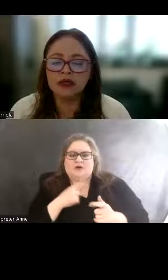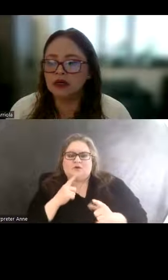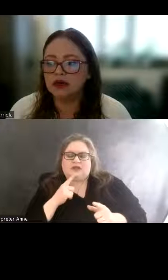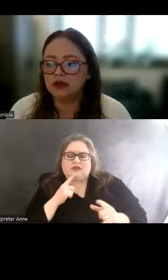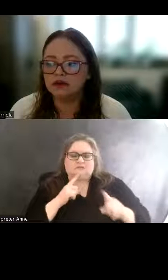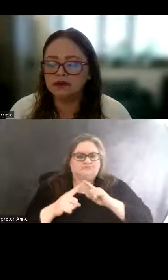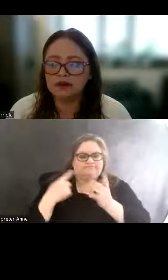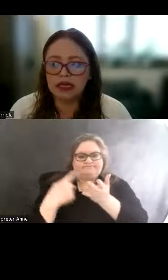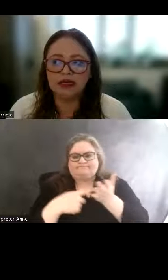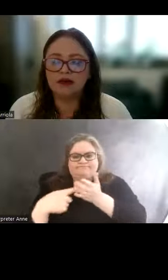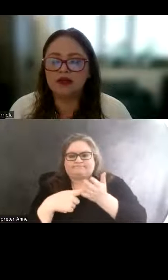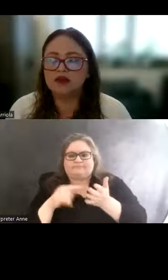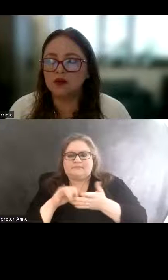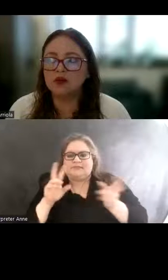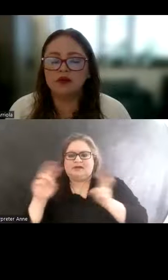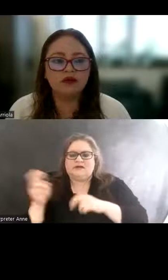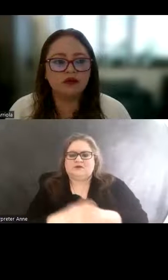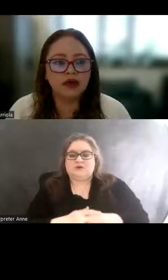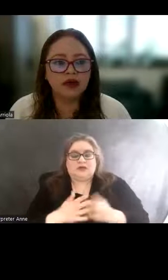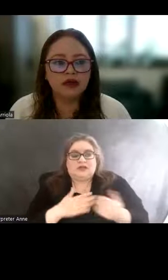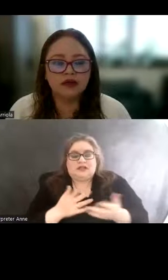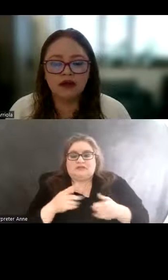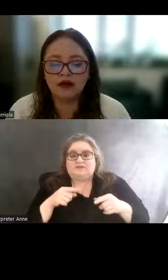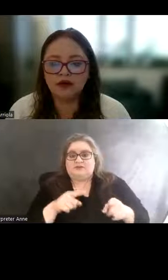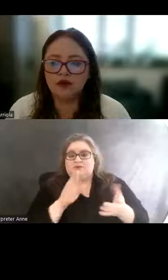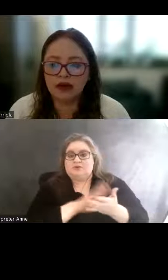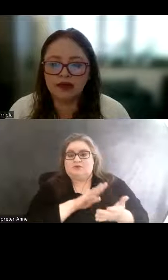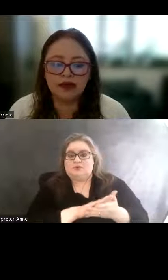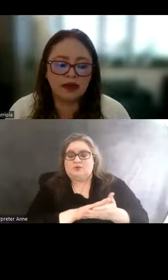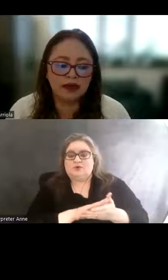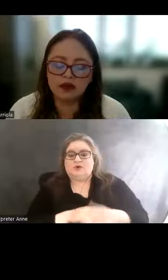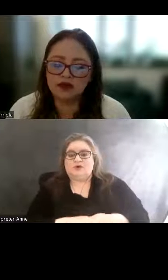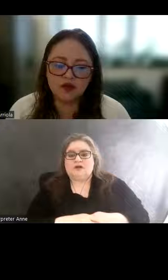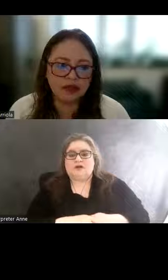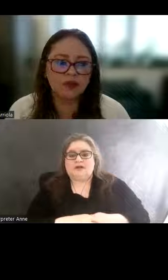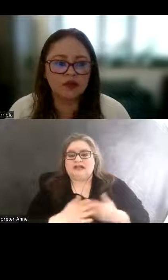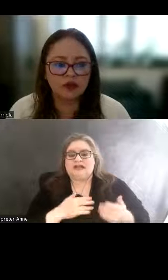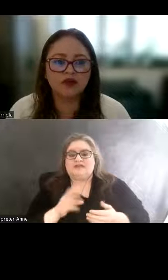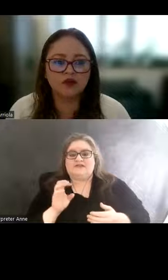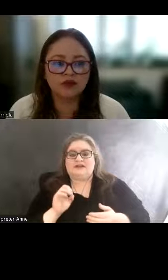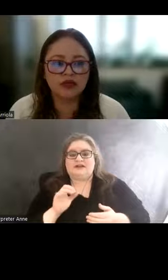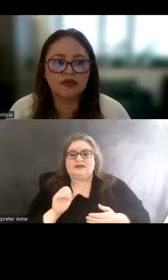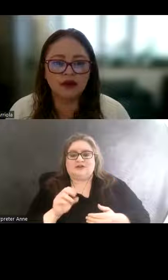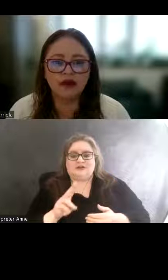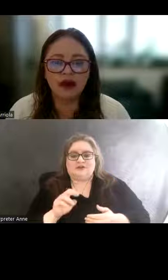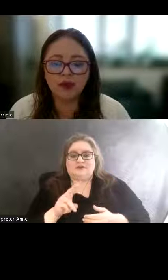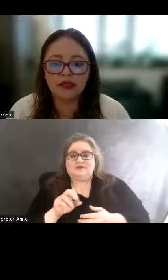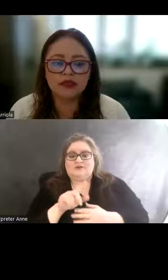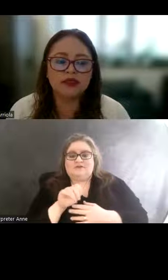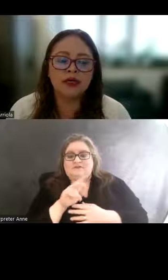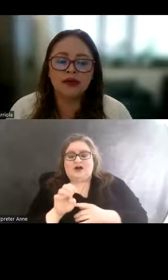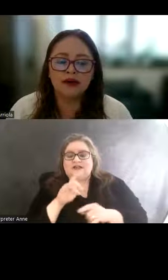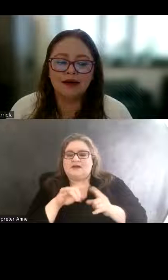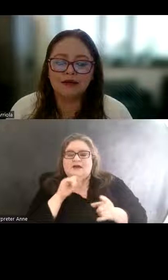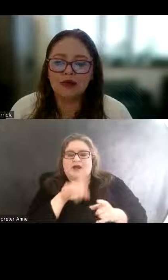conversation of, and even in the schools, right? And after Uvalde, and not just Uvalde, but the other school shootings that have